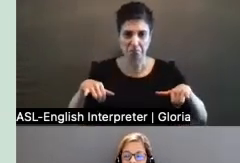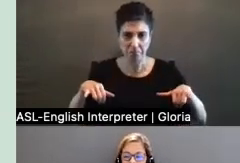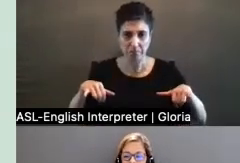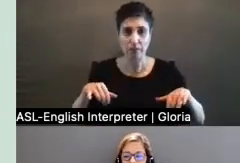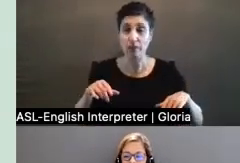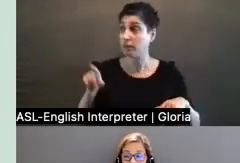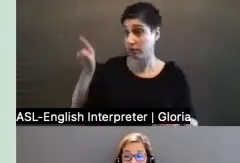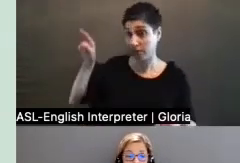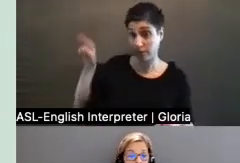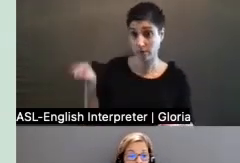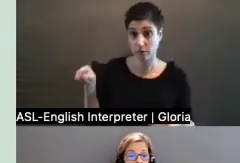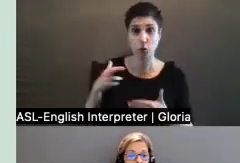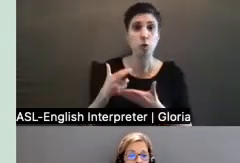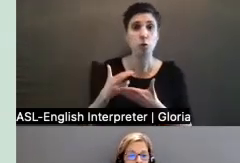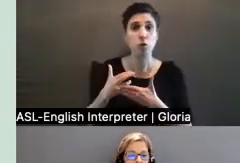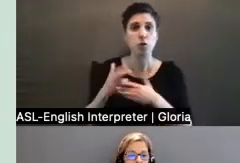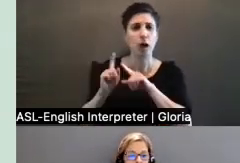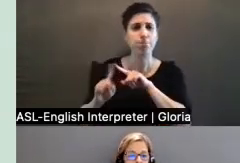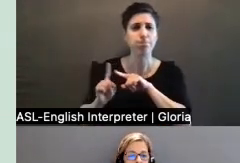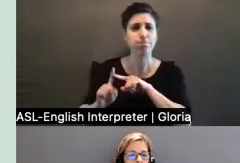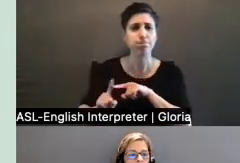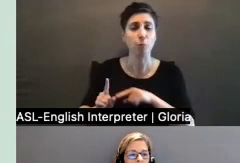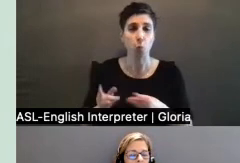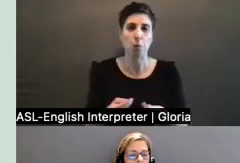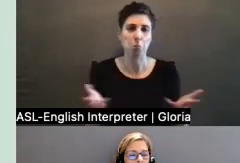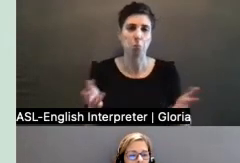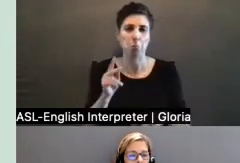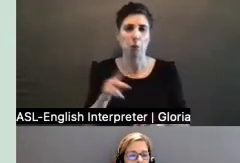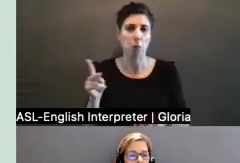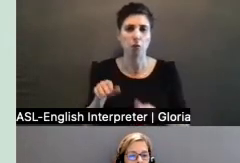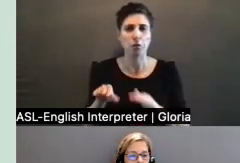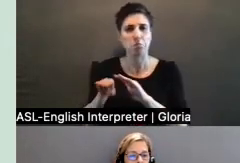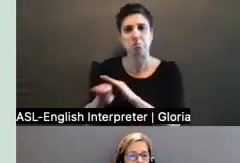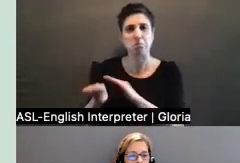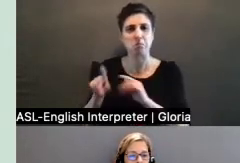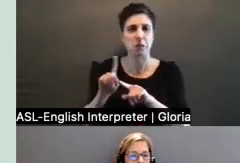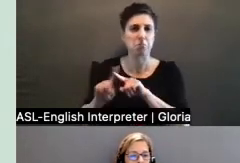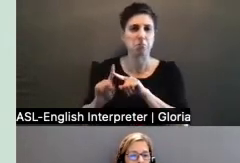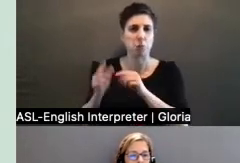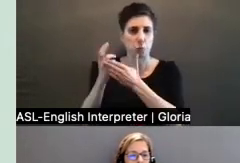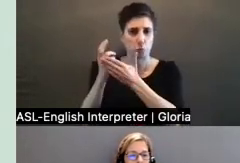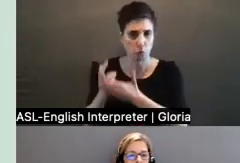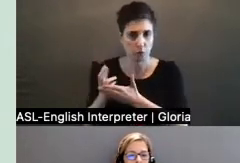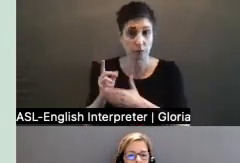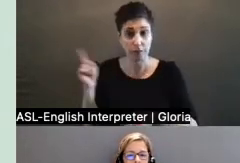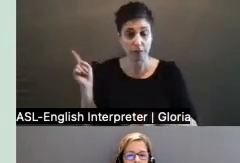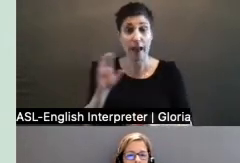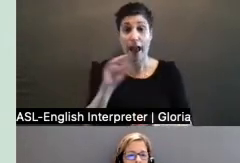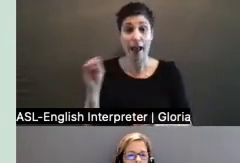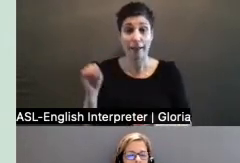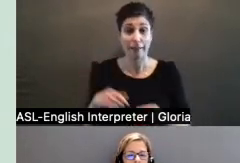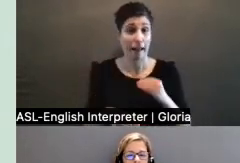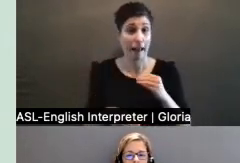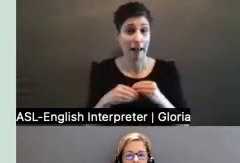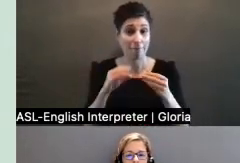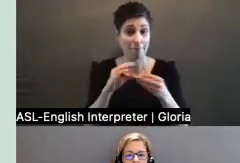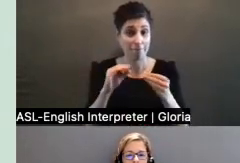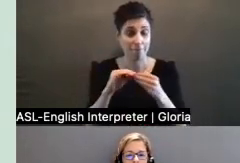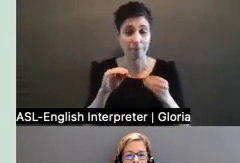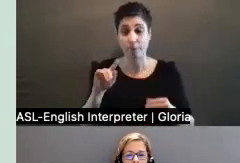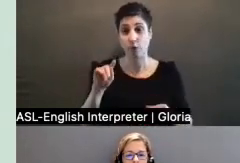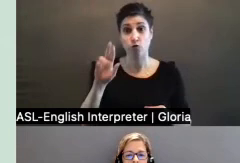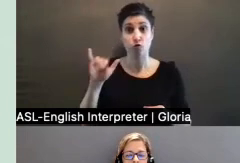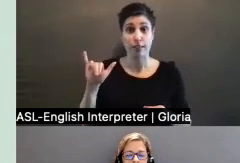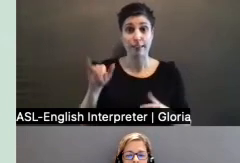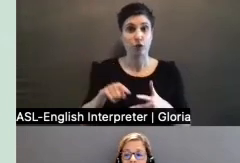our slides that you will have access to. And of course, we want to just mention that Tracy is starting something October